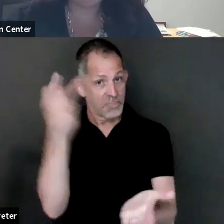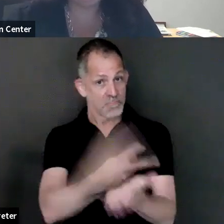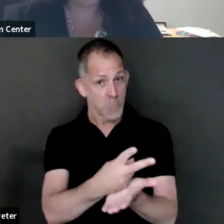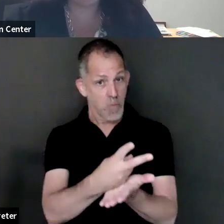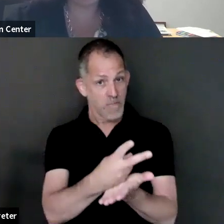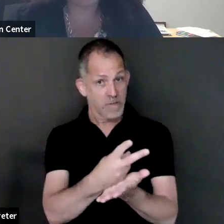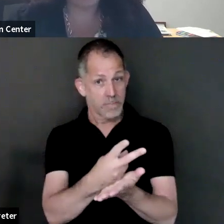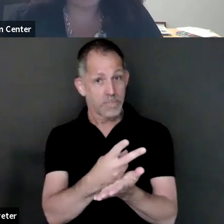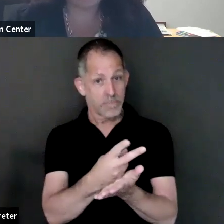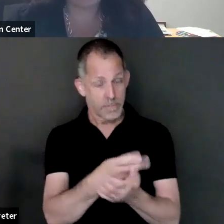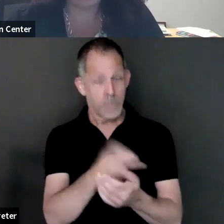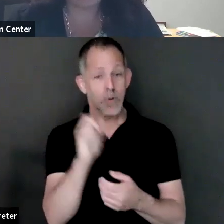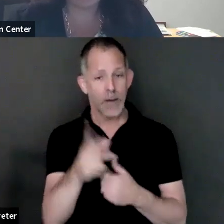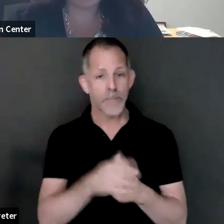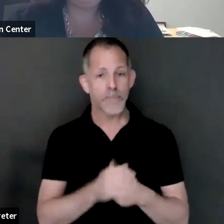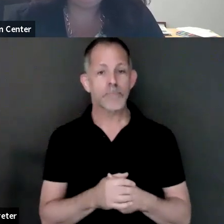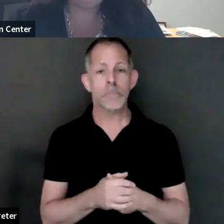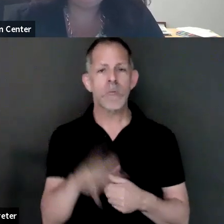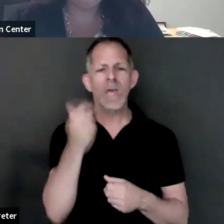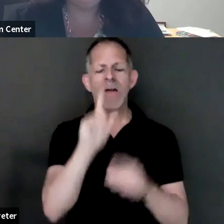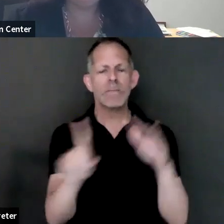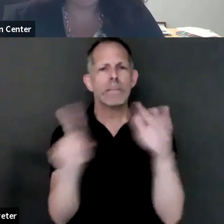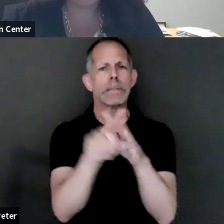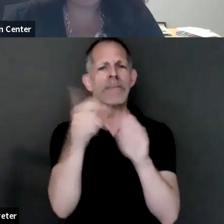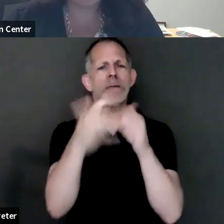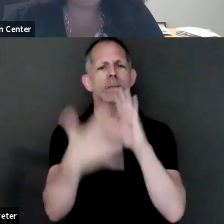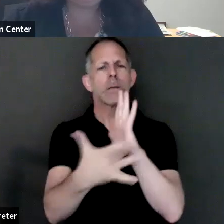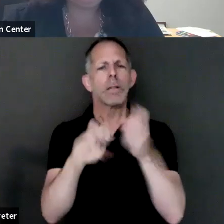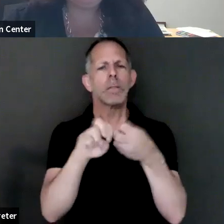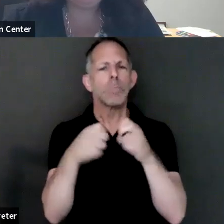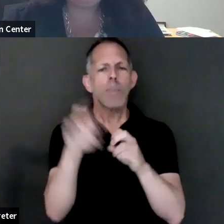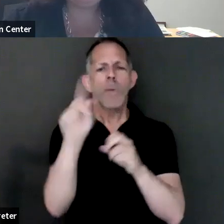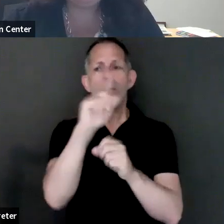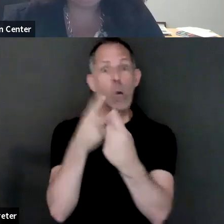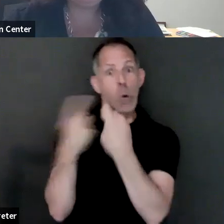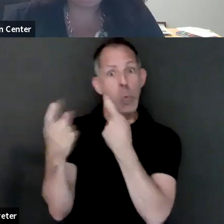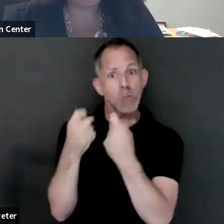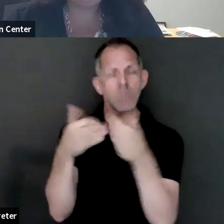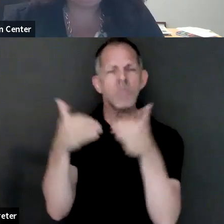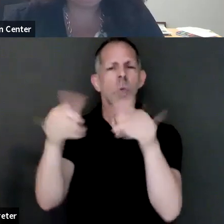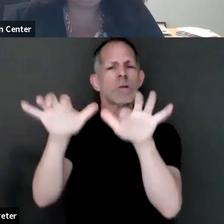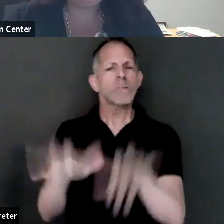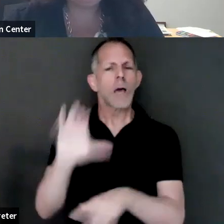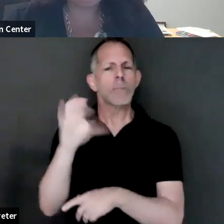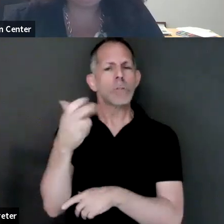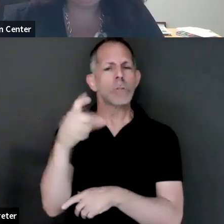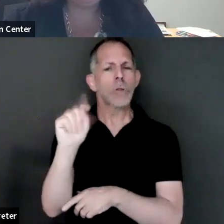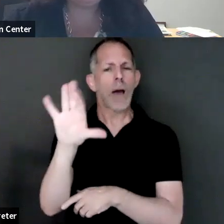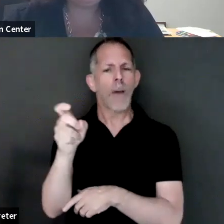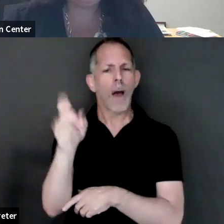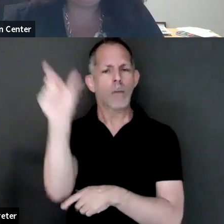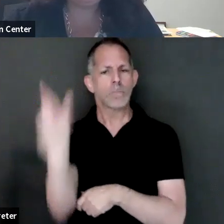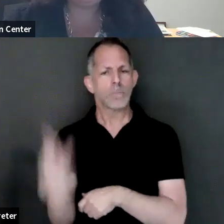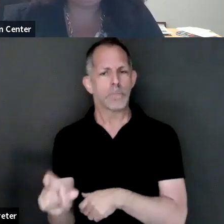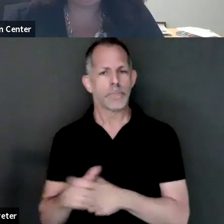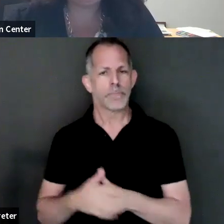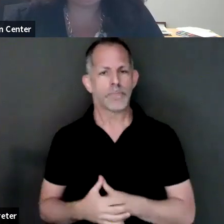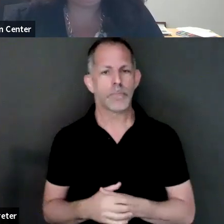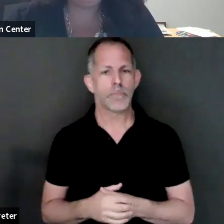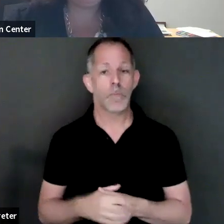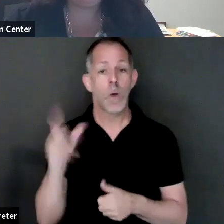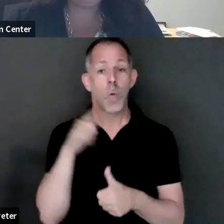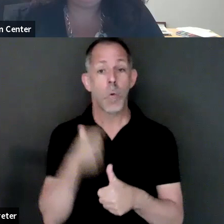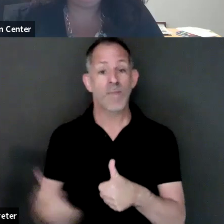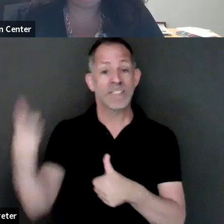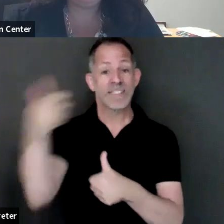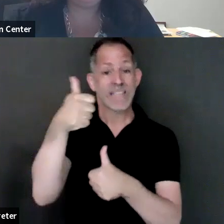using the chat feature, and I will get that fixed. We're joined today by Snohomish County Executive Dave Summers and Snohomish Health District